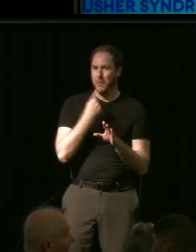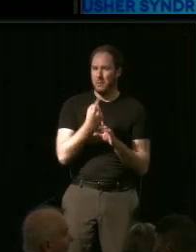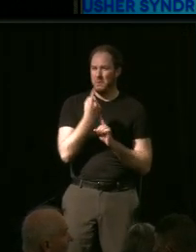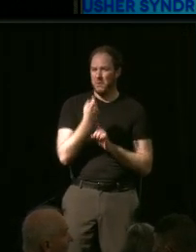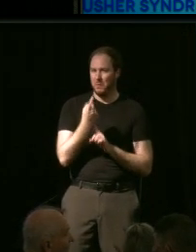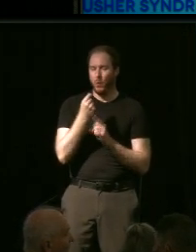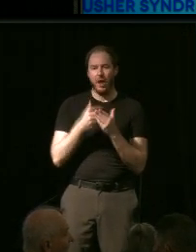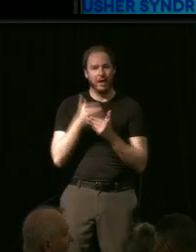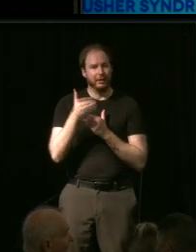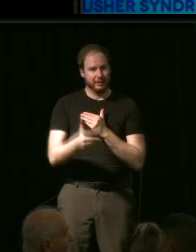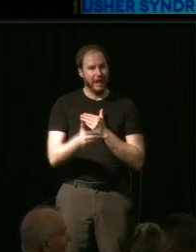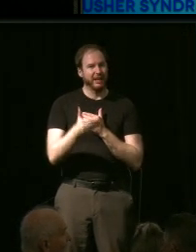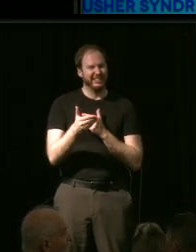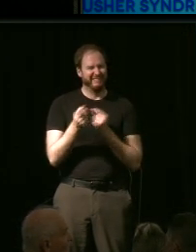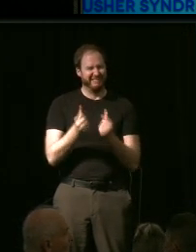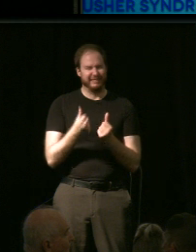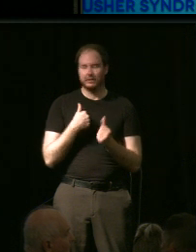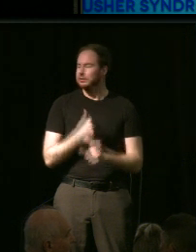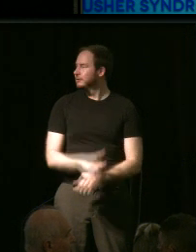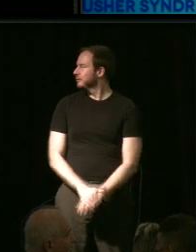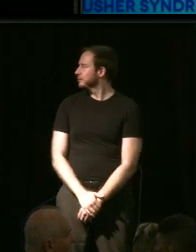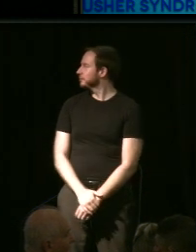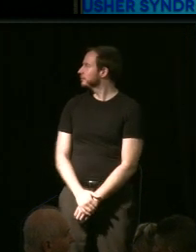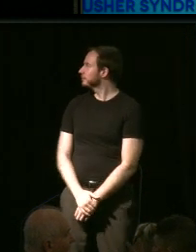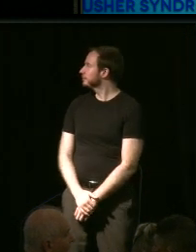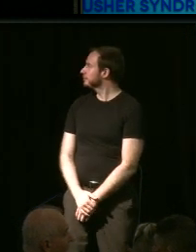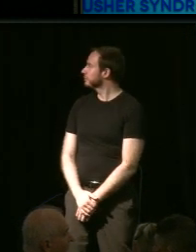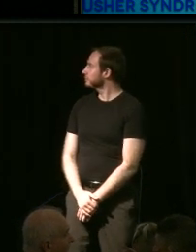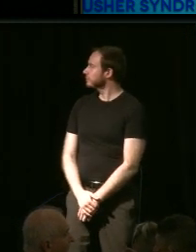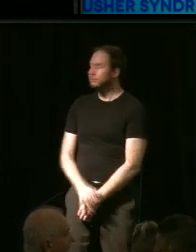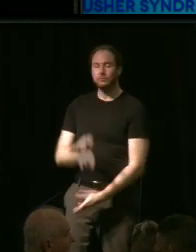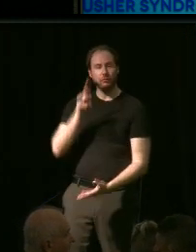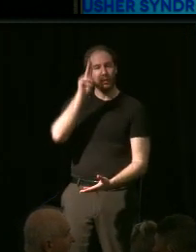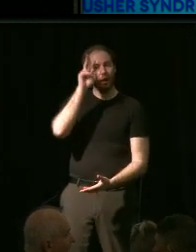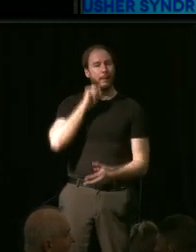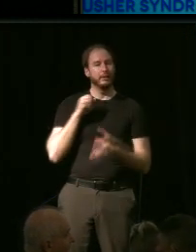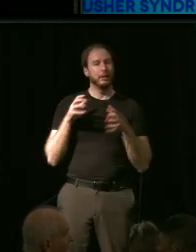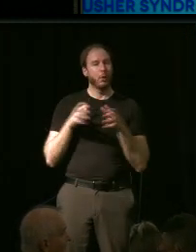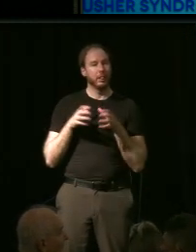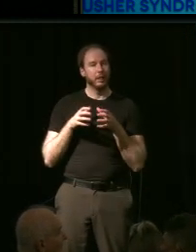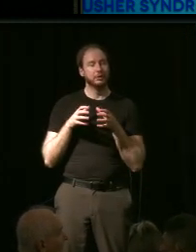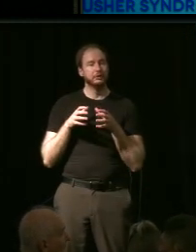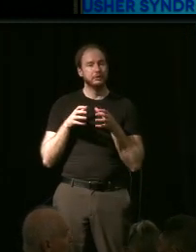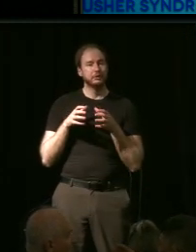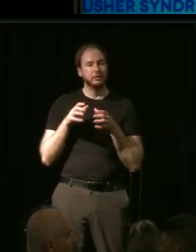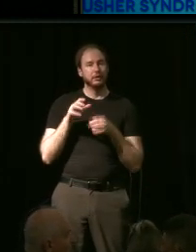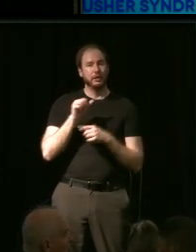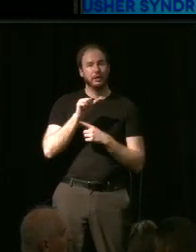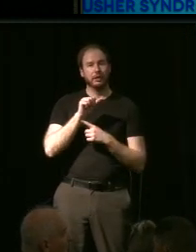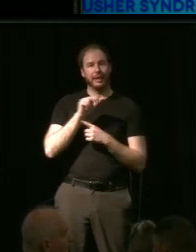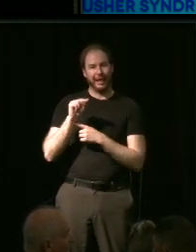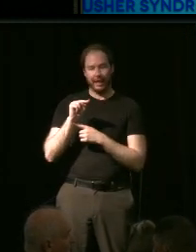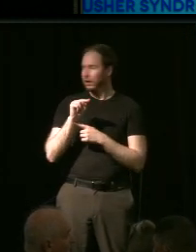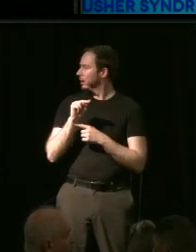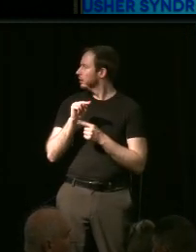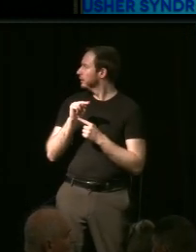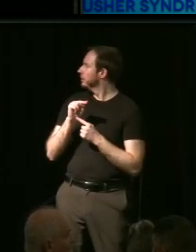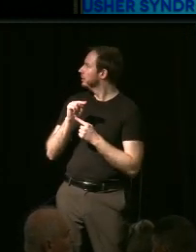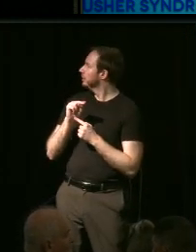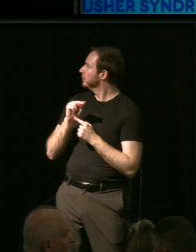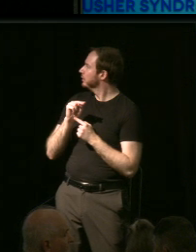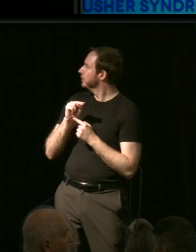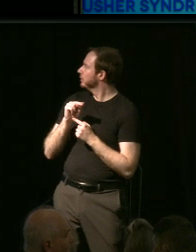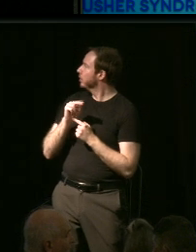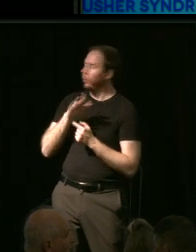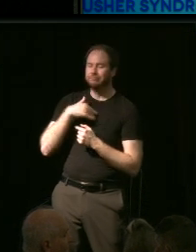what's next very quickly. So the Usher Syndrome Coalition and RareX, we together are